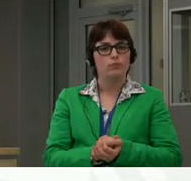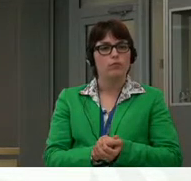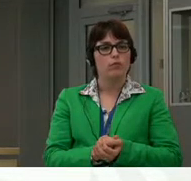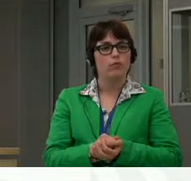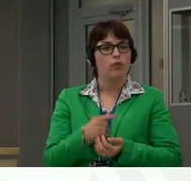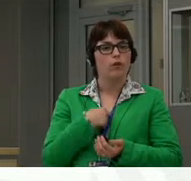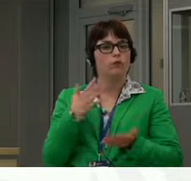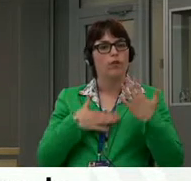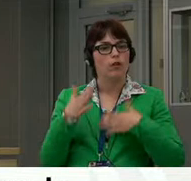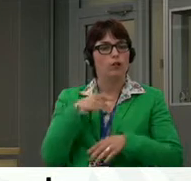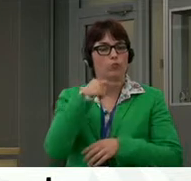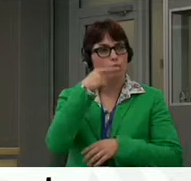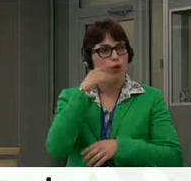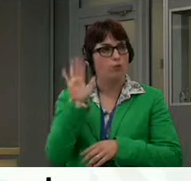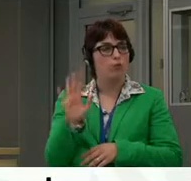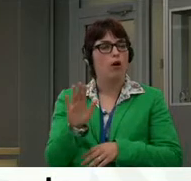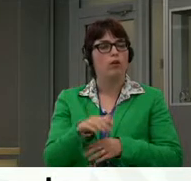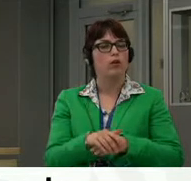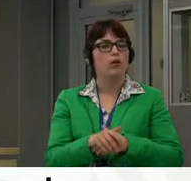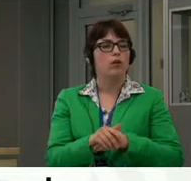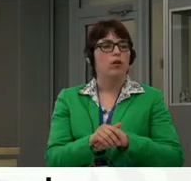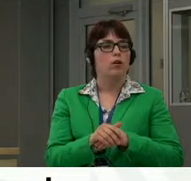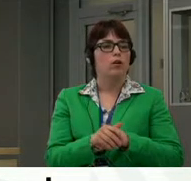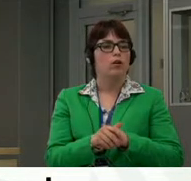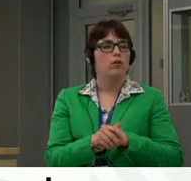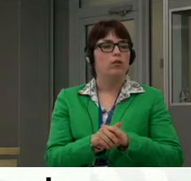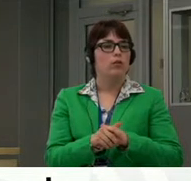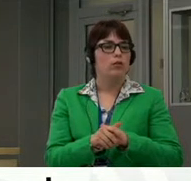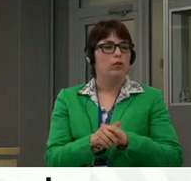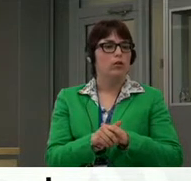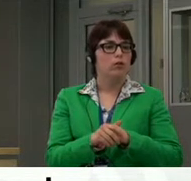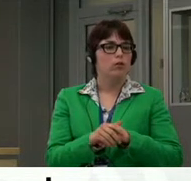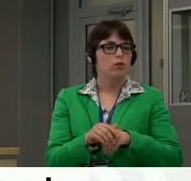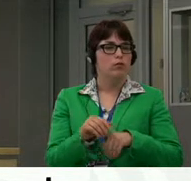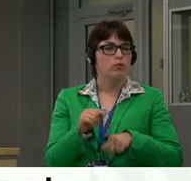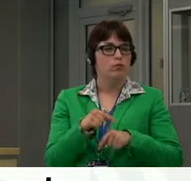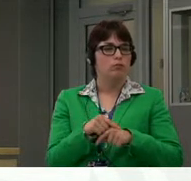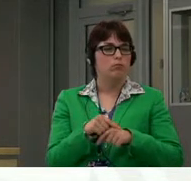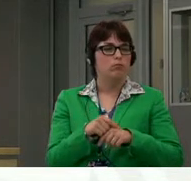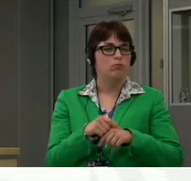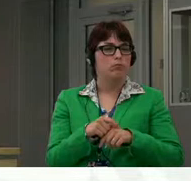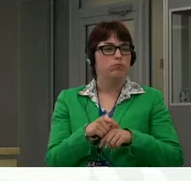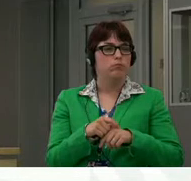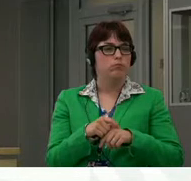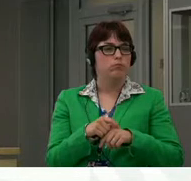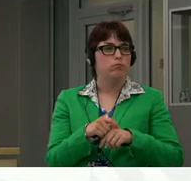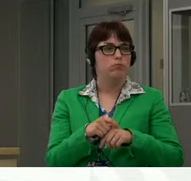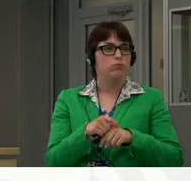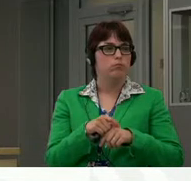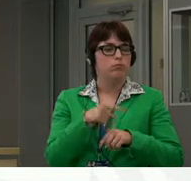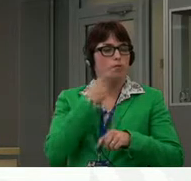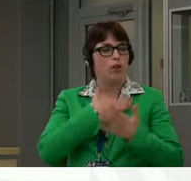directly in Regulation number 1, 1958, that clearly indicates all 24 EU languages at the same time, I'm